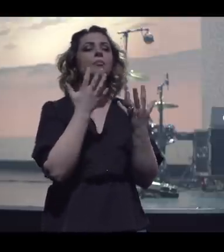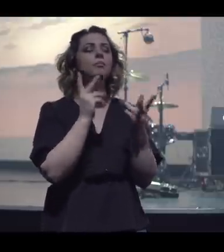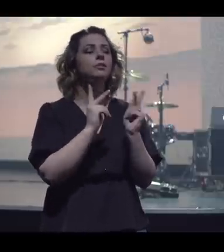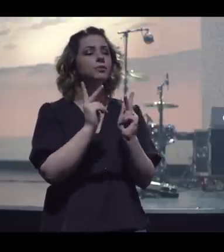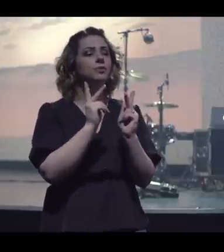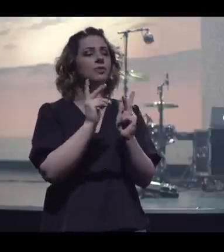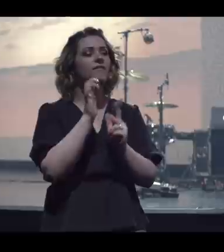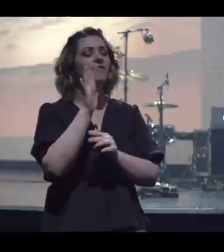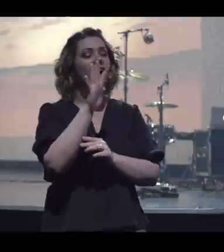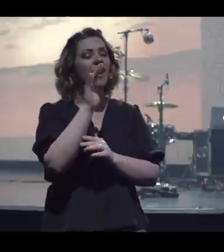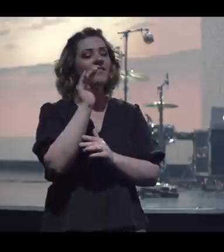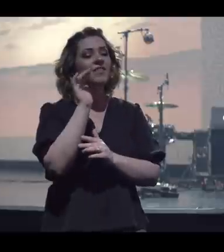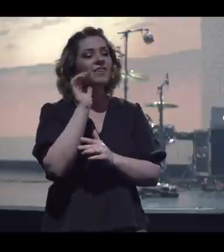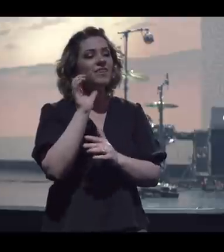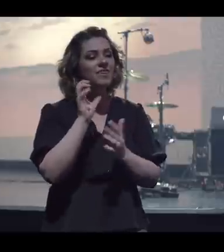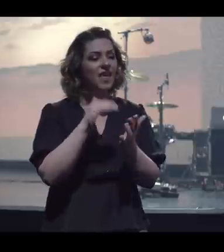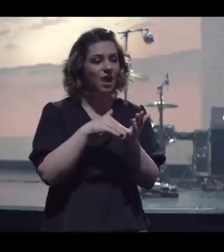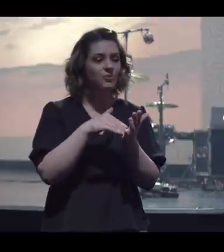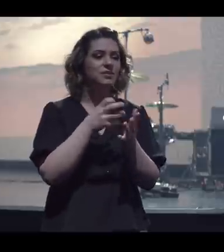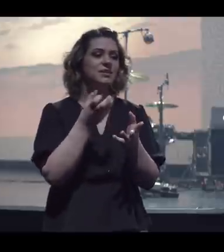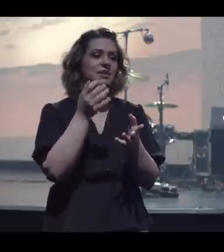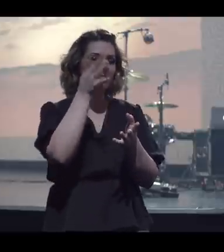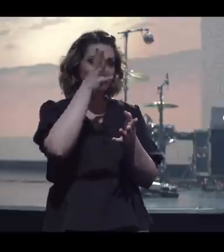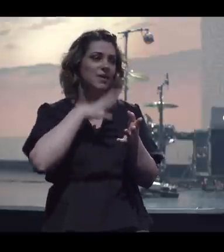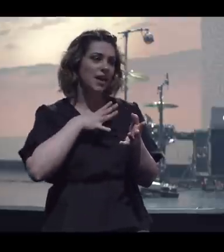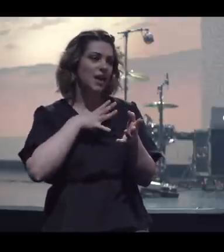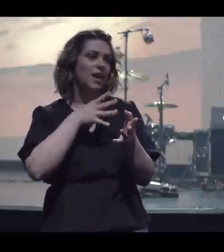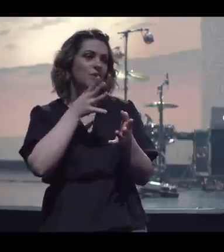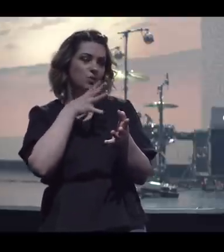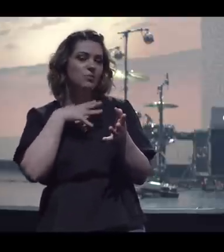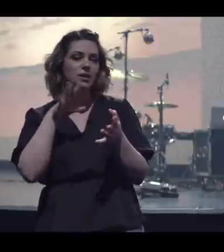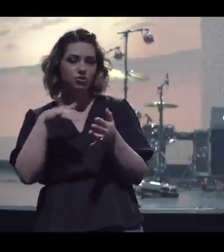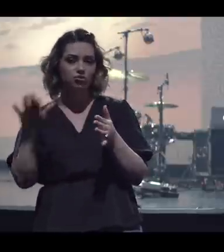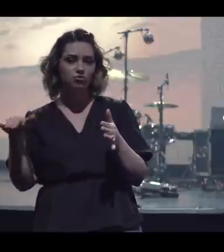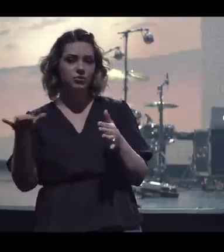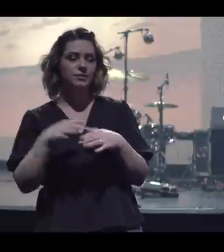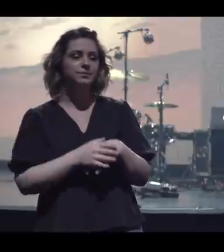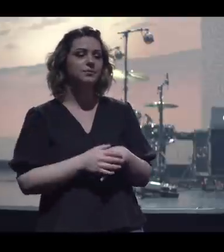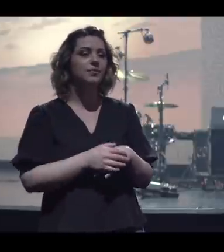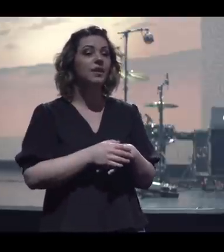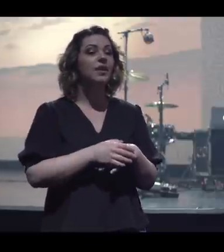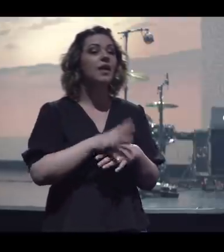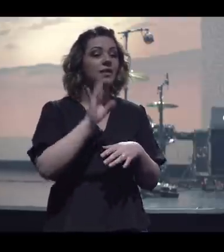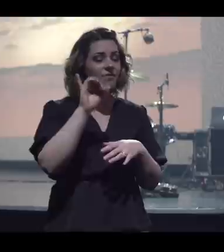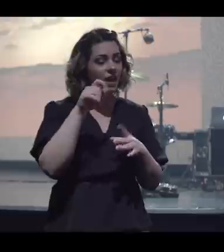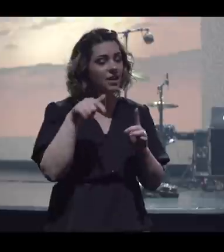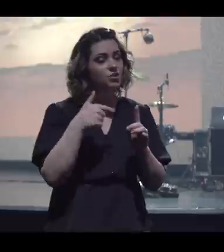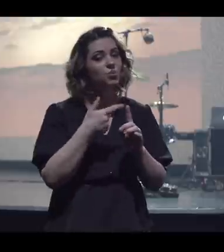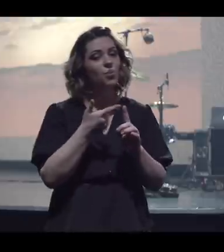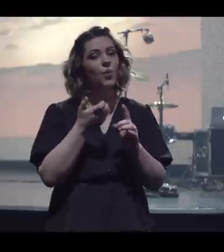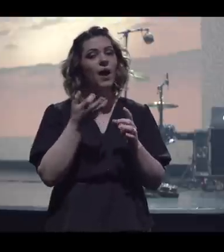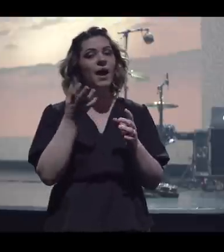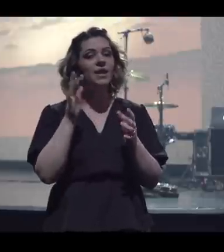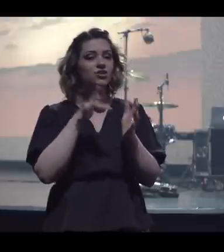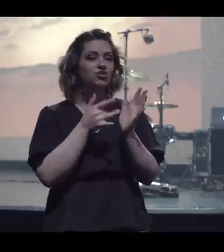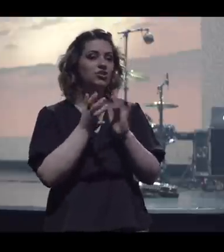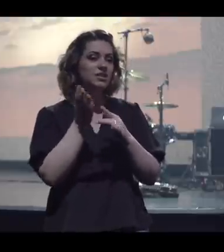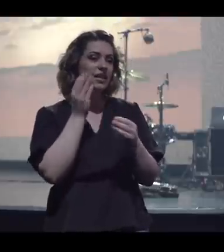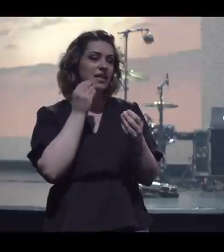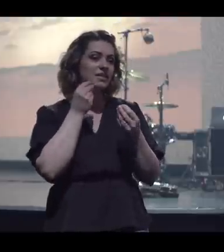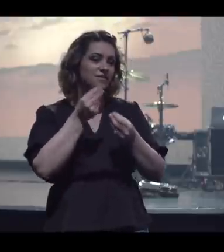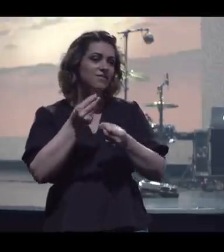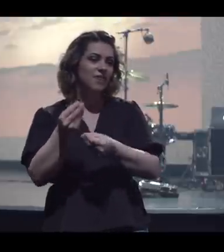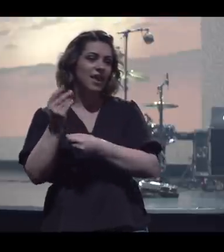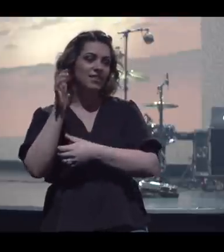5,000 men plus women and children. And yes, that was when Jesus fed them. But I want to read to